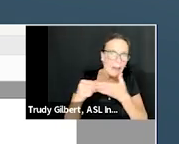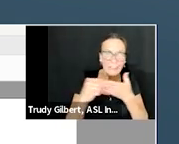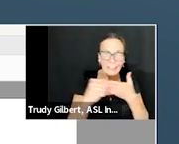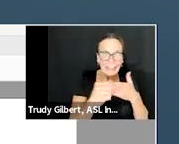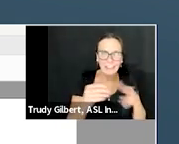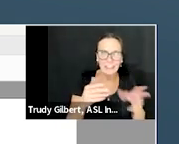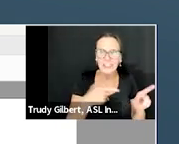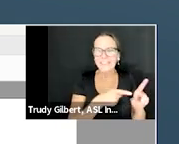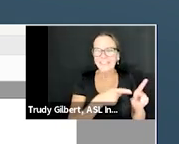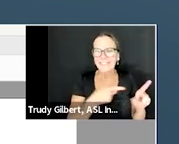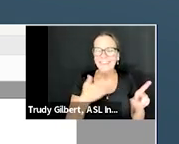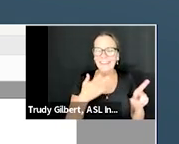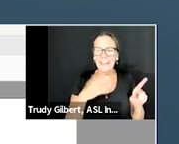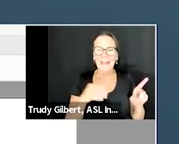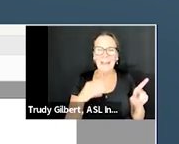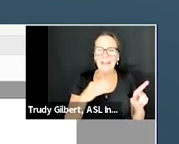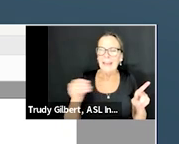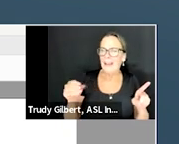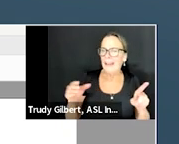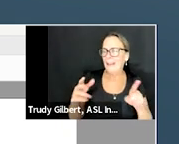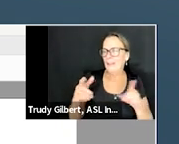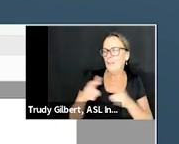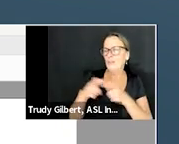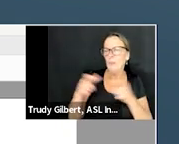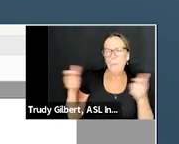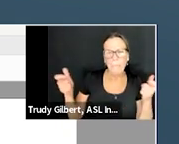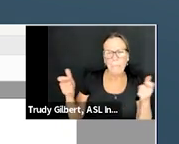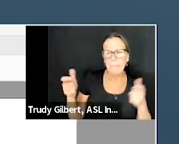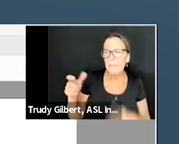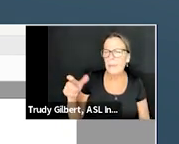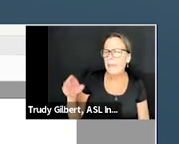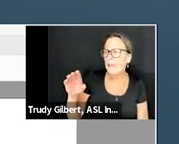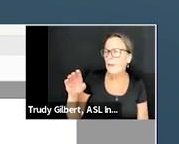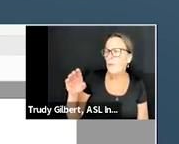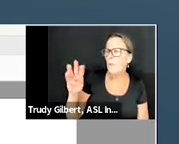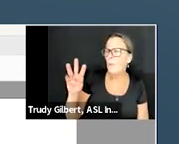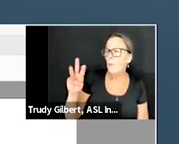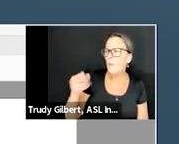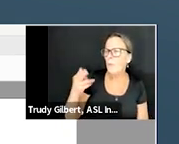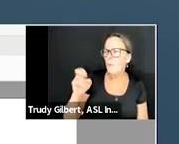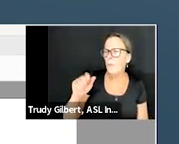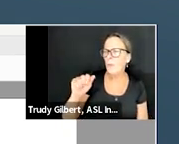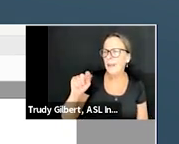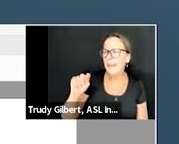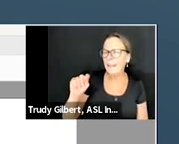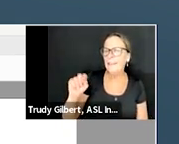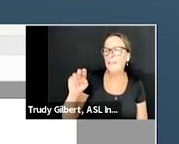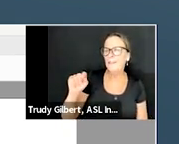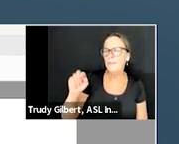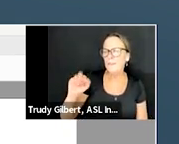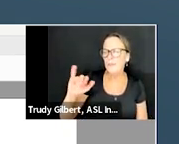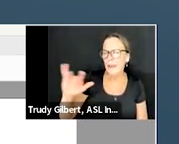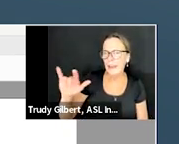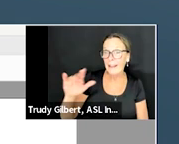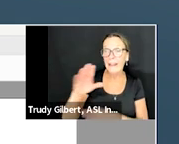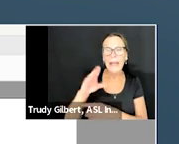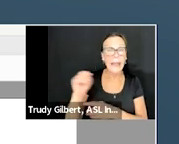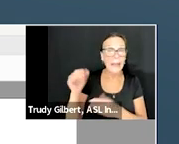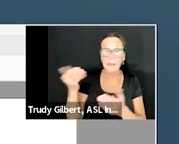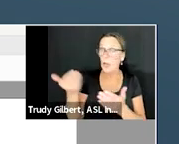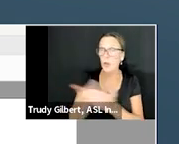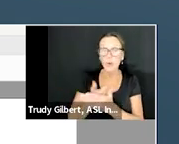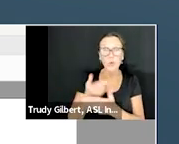property, there is the Lake Loop Trail, which is part of the DAR State Forest. And then there is a new